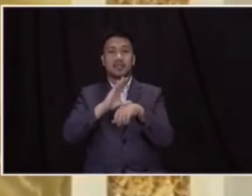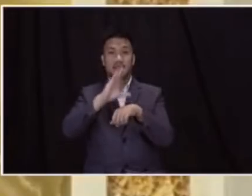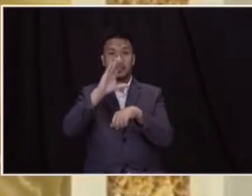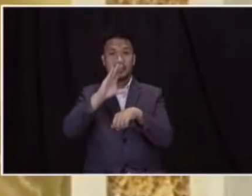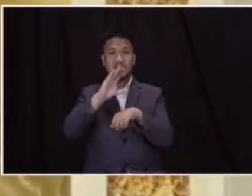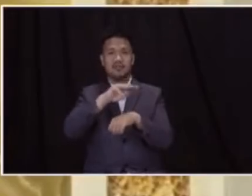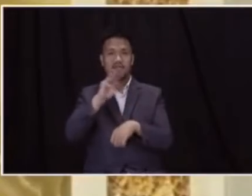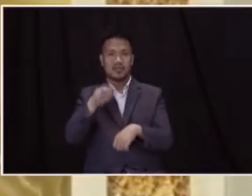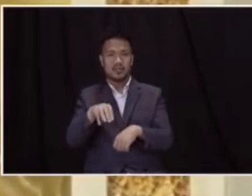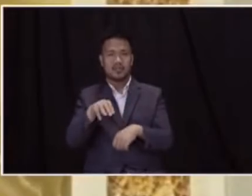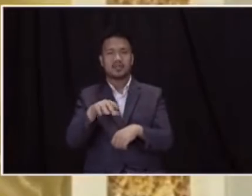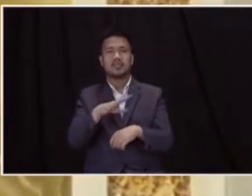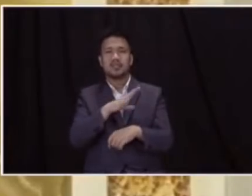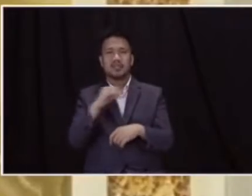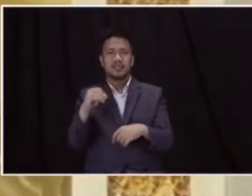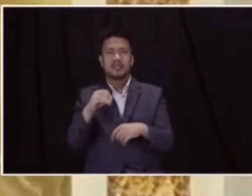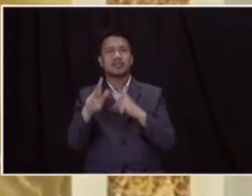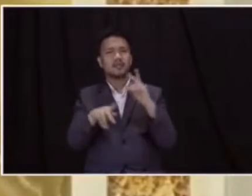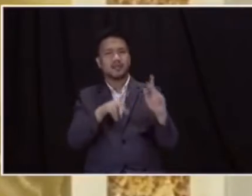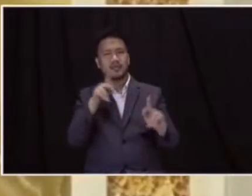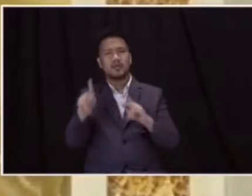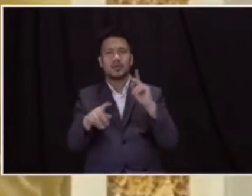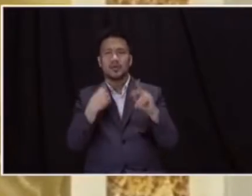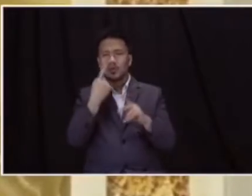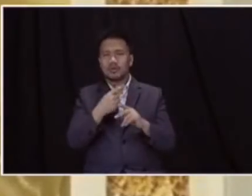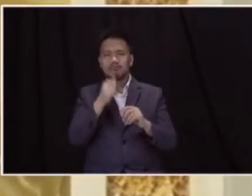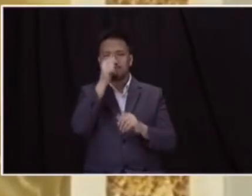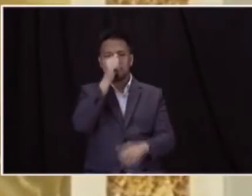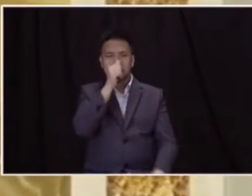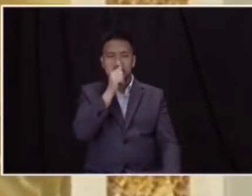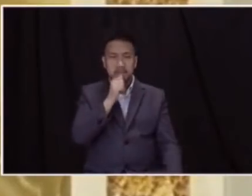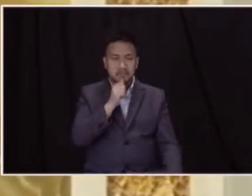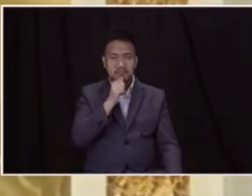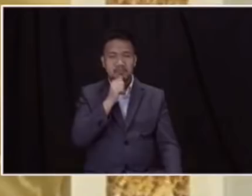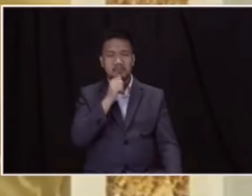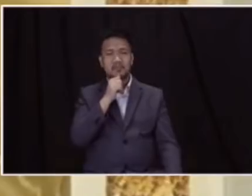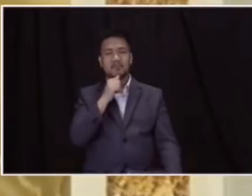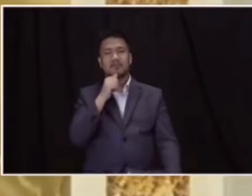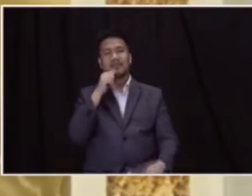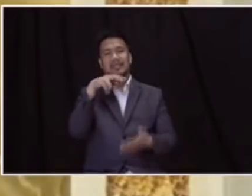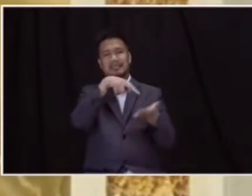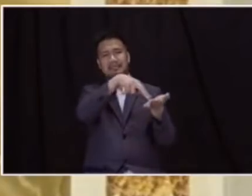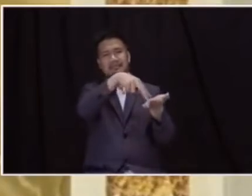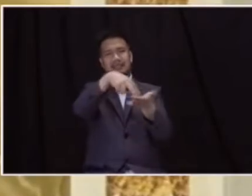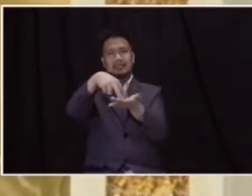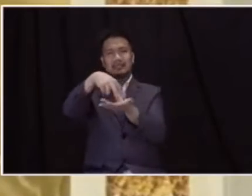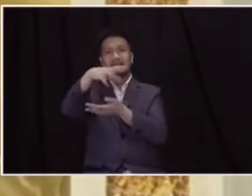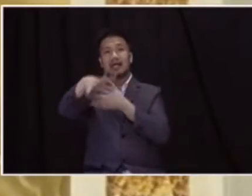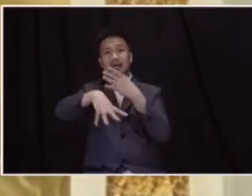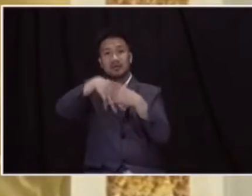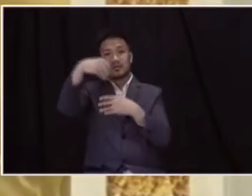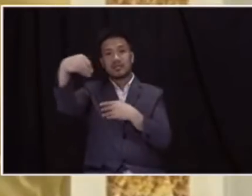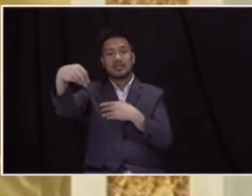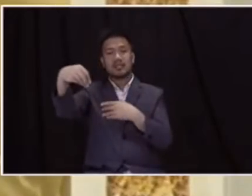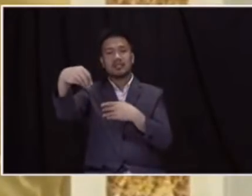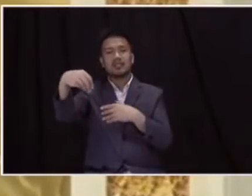cathedral, and those who are patiently standing outside, and